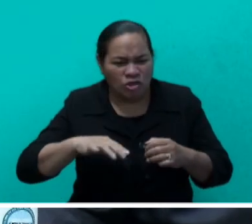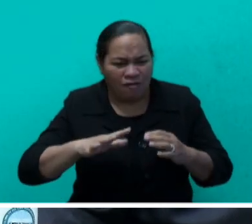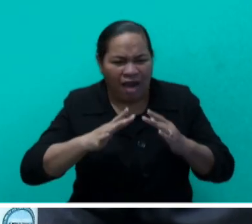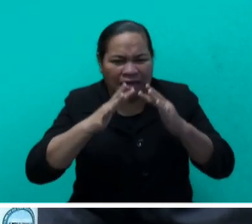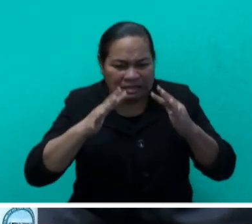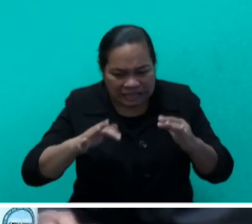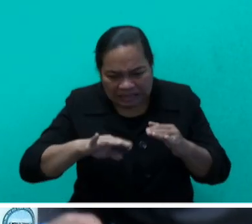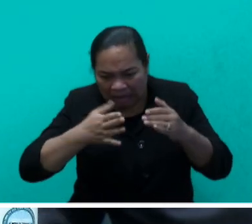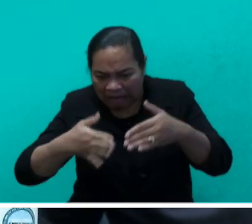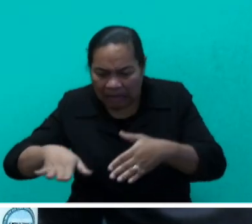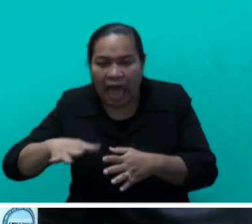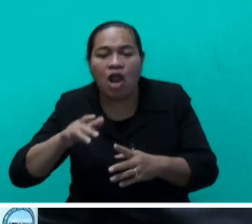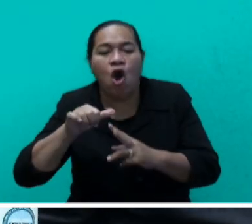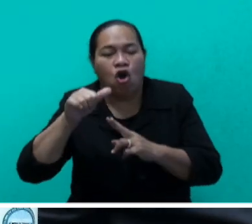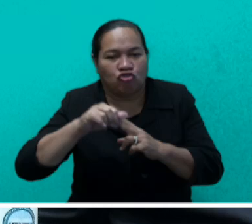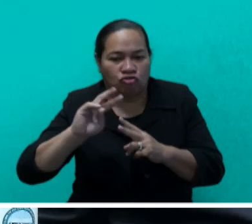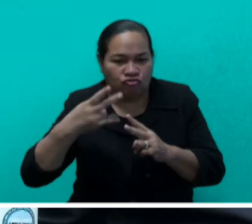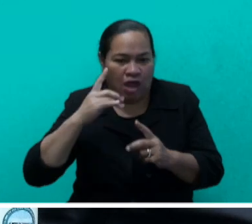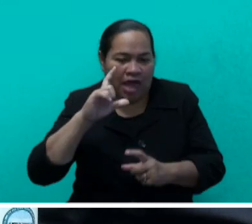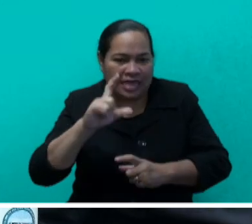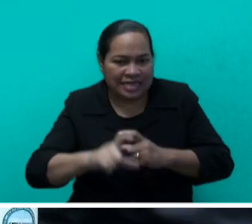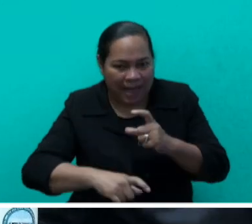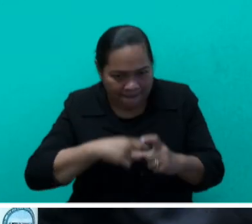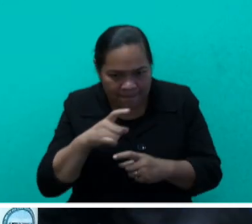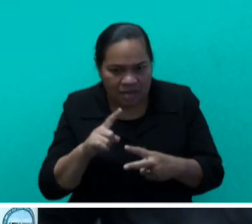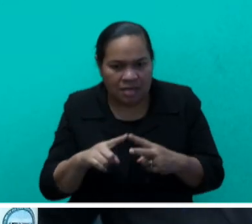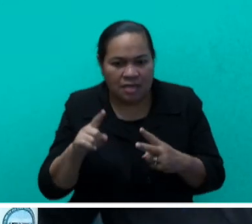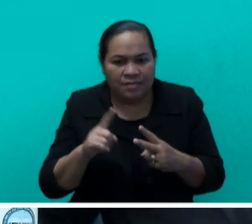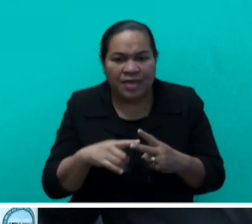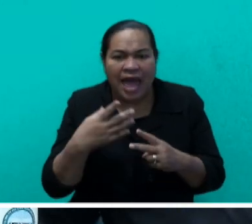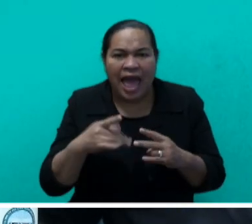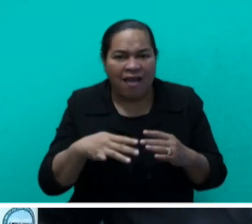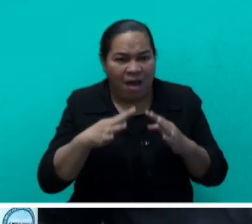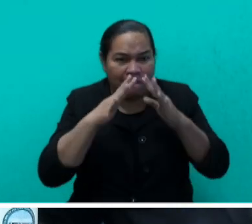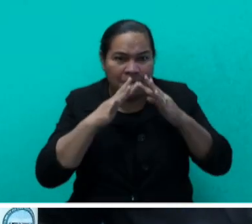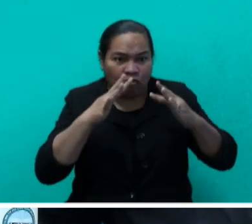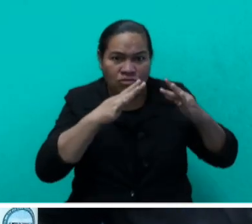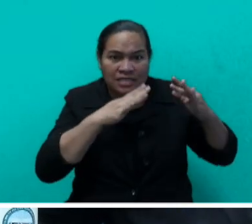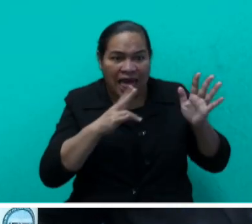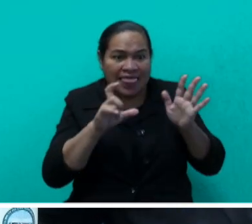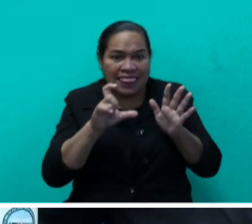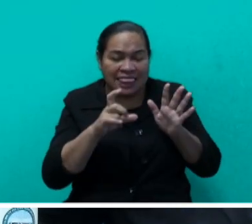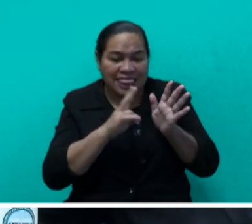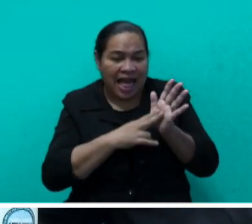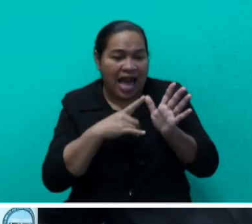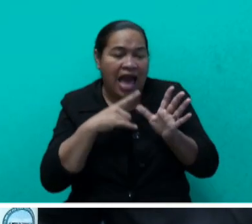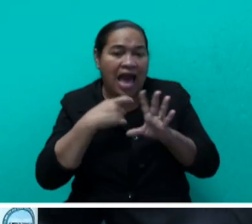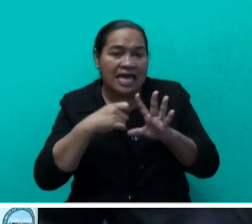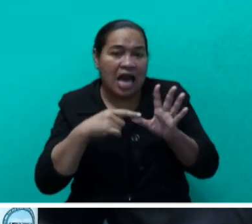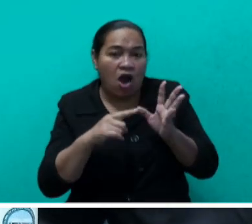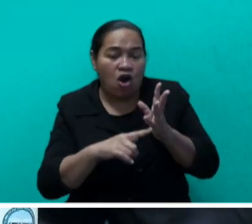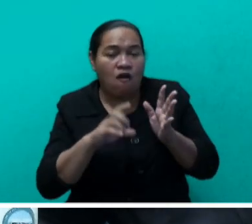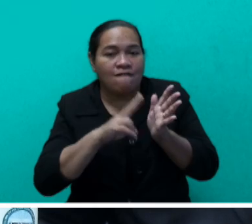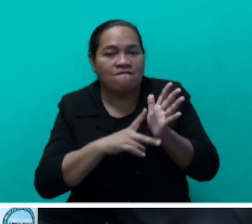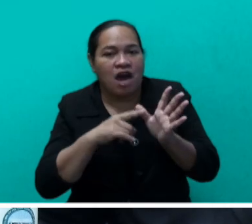climate. Located in the Nangoro Flat, with a backdrop of Nakauwanda Range, Rakiraki is prone to flash